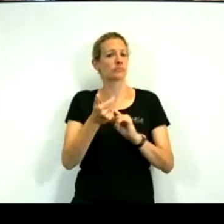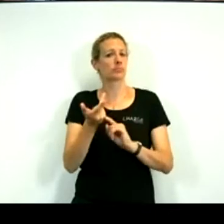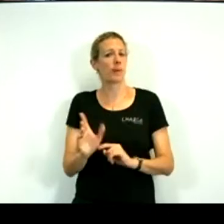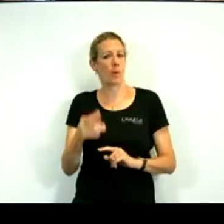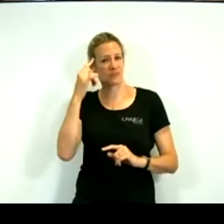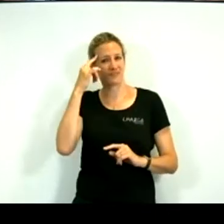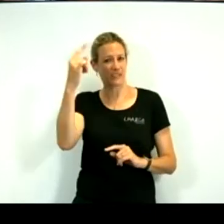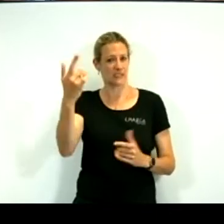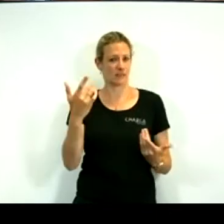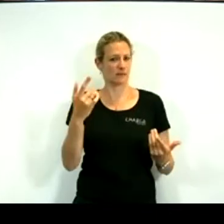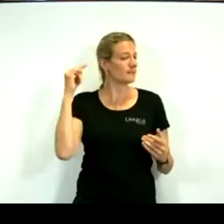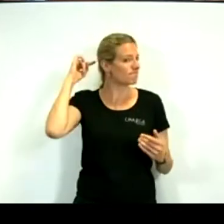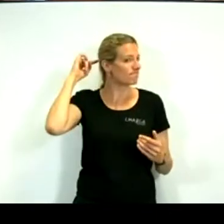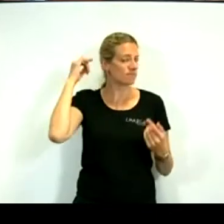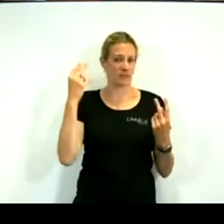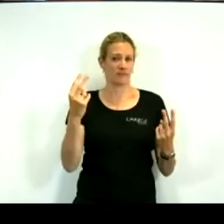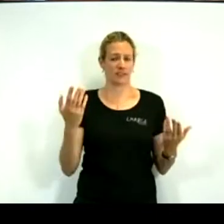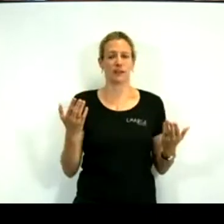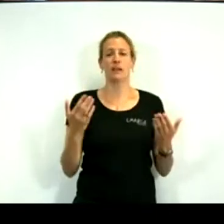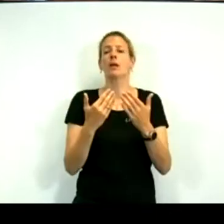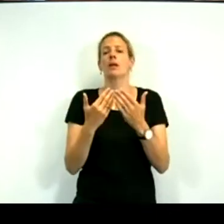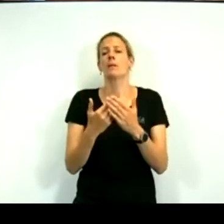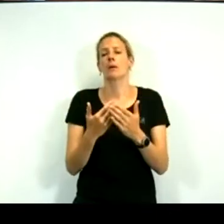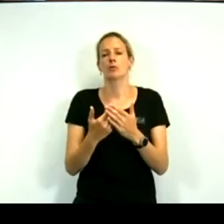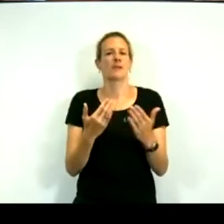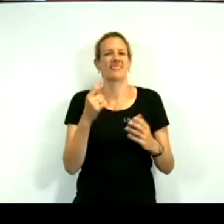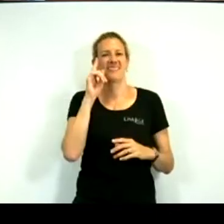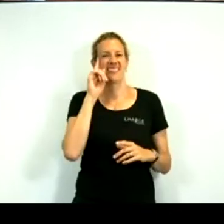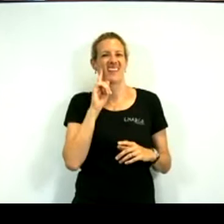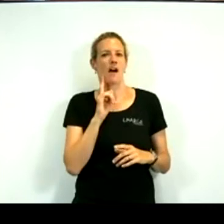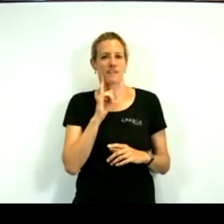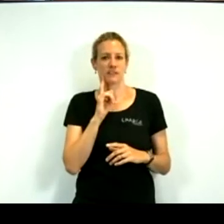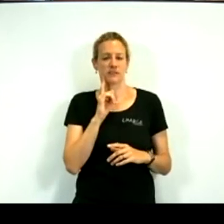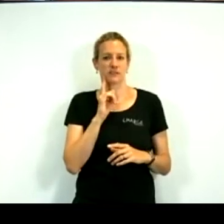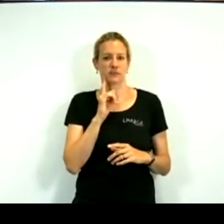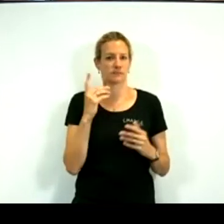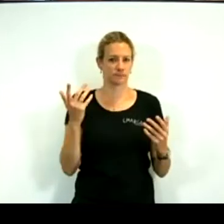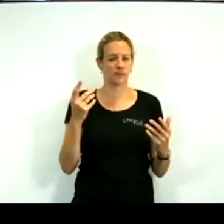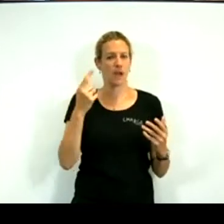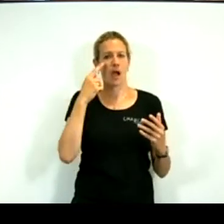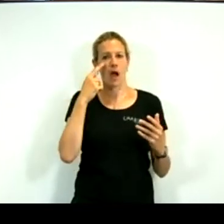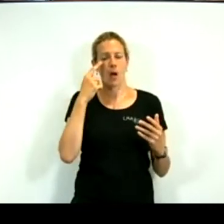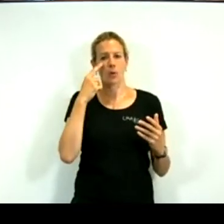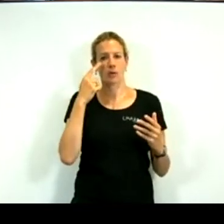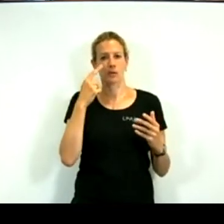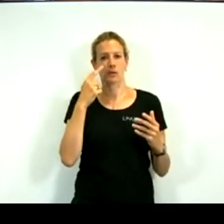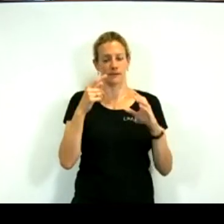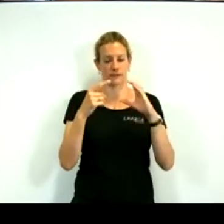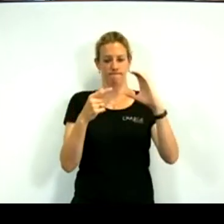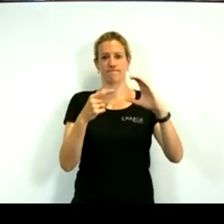nerve pathways that connect the eyes to the brain. And I'll say more about that